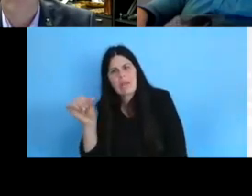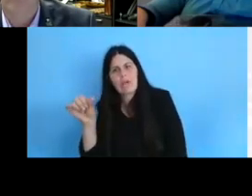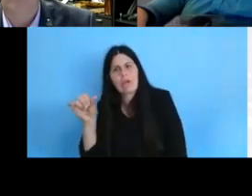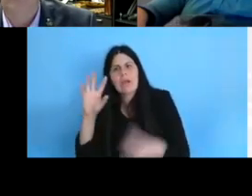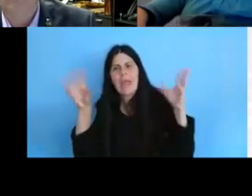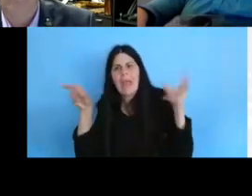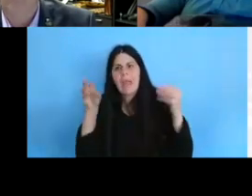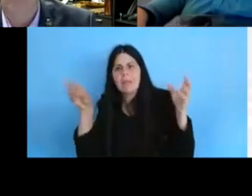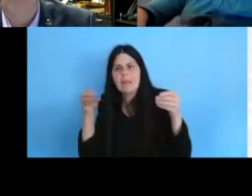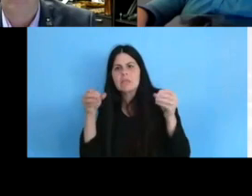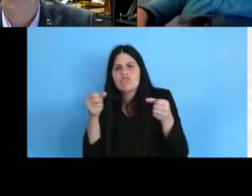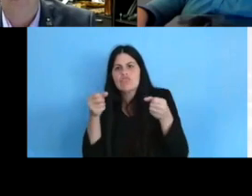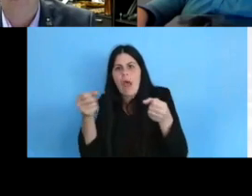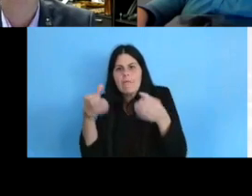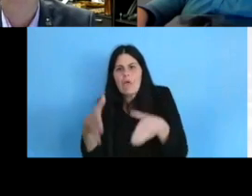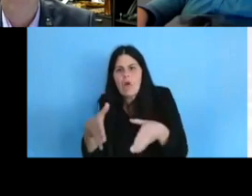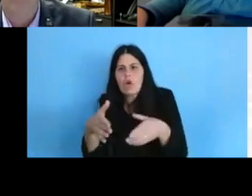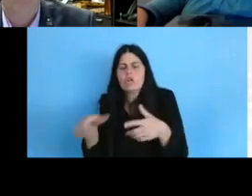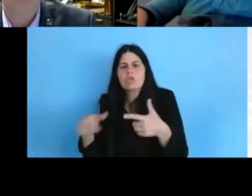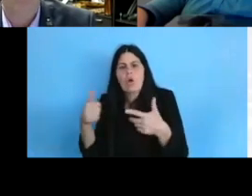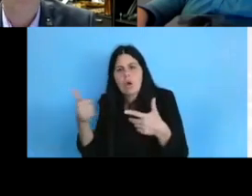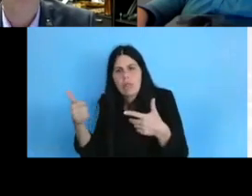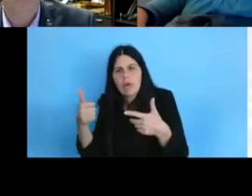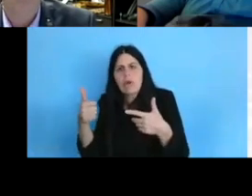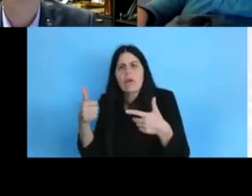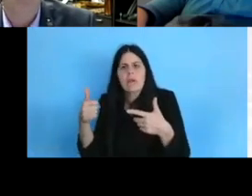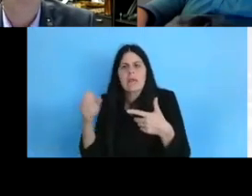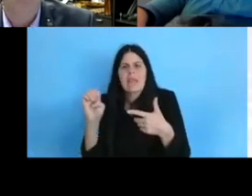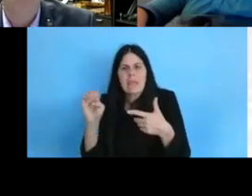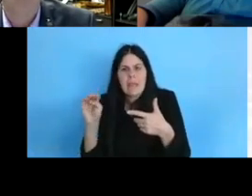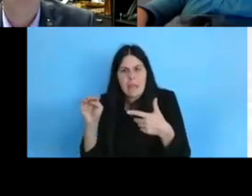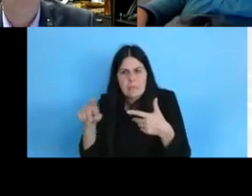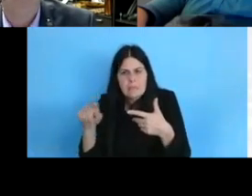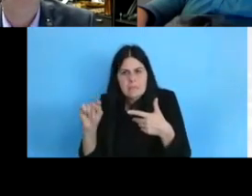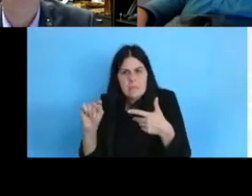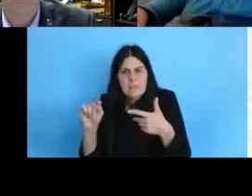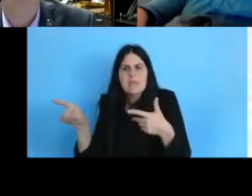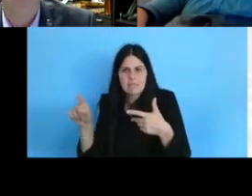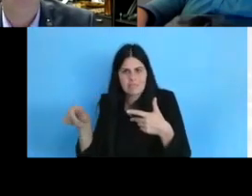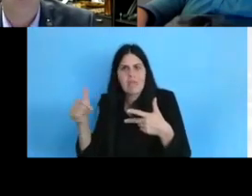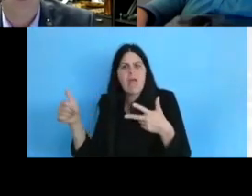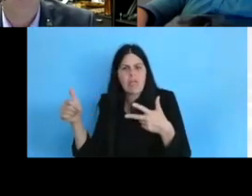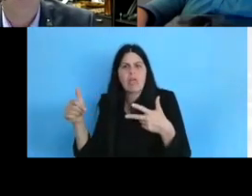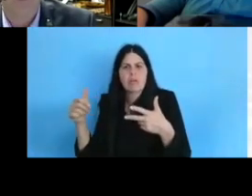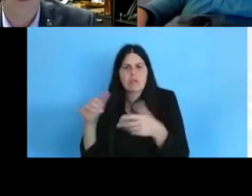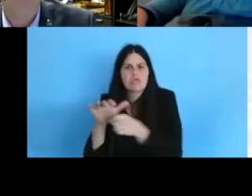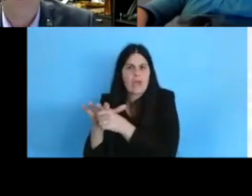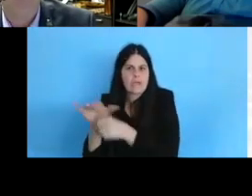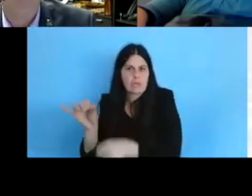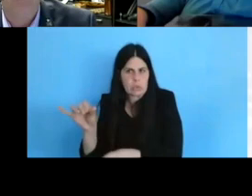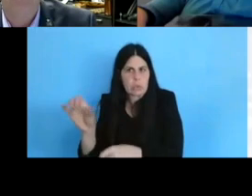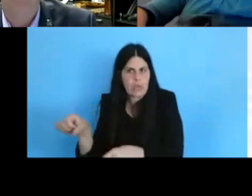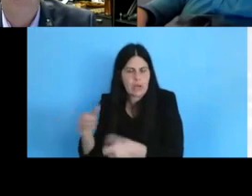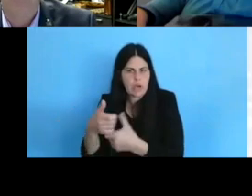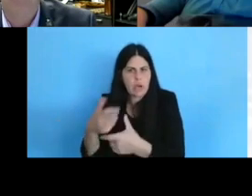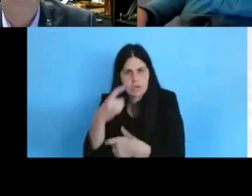traumatic stress that they have encountered outside of being a veteran, right? Next myth, veterans are much more likely to have PTS than non-veterans. Well,